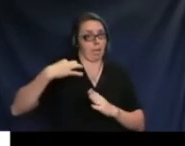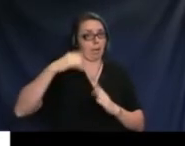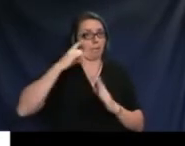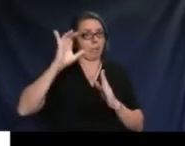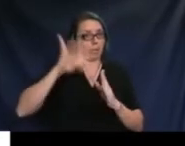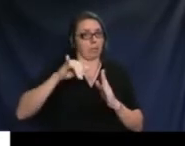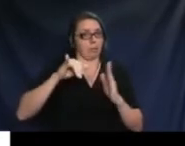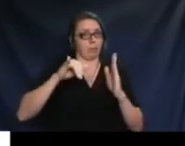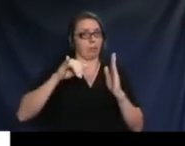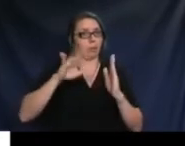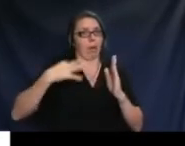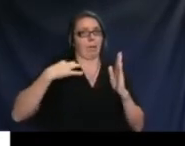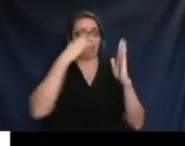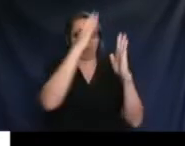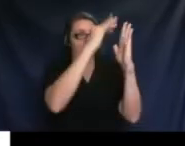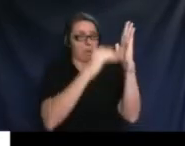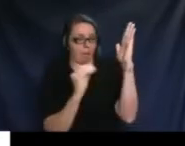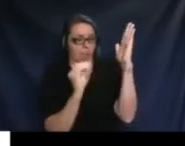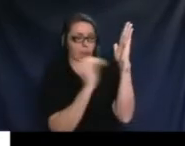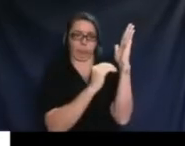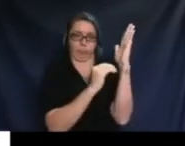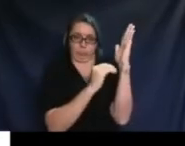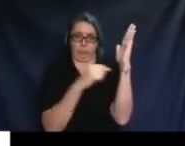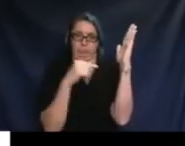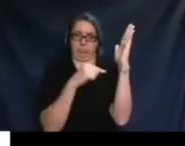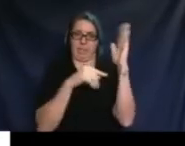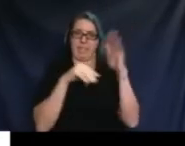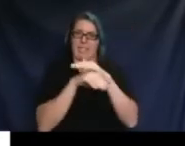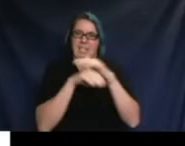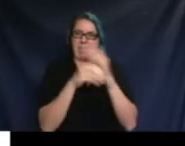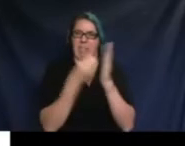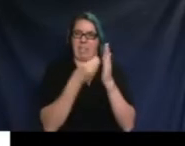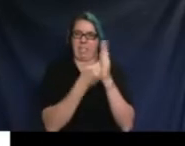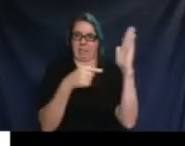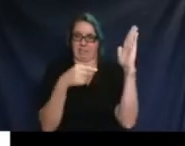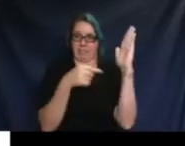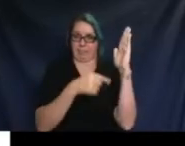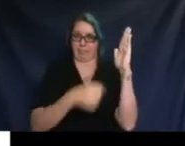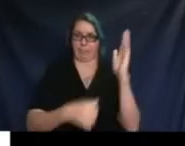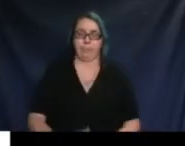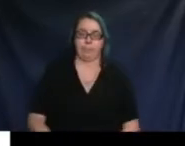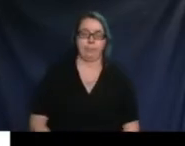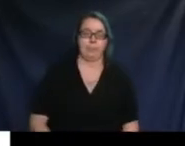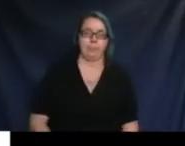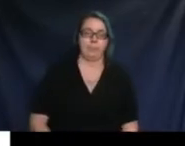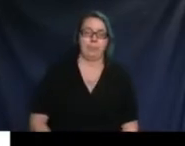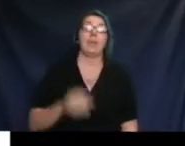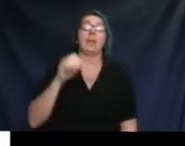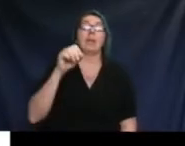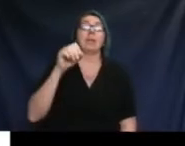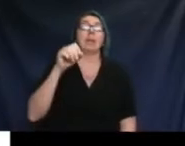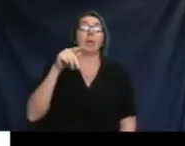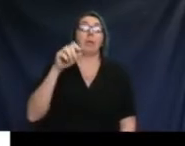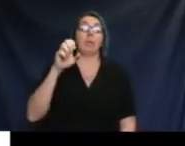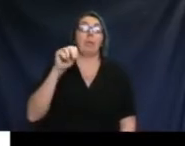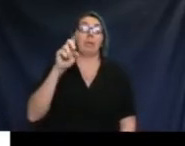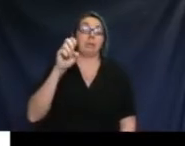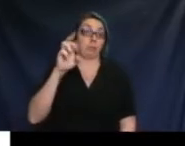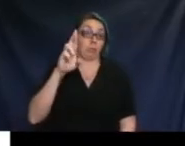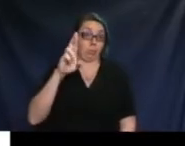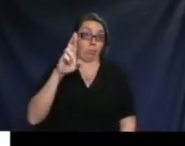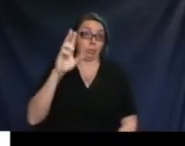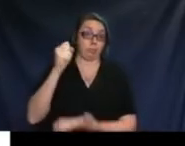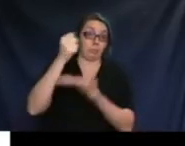And yes, oh, OpenDoor. So the last thing that I will talk about is the OpenDoor granting program